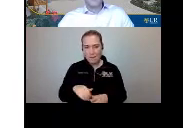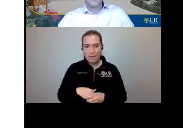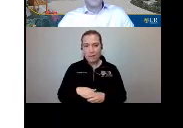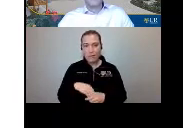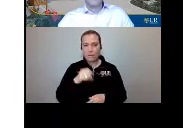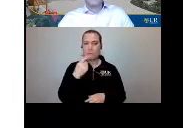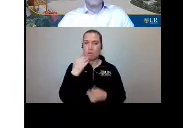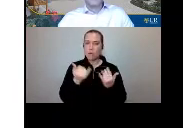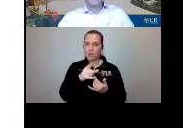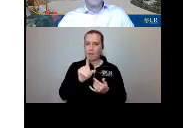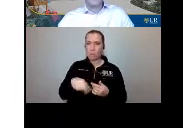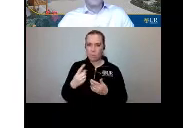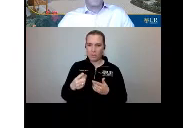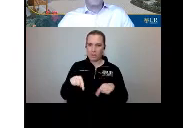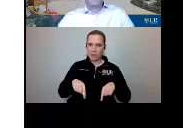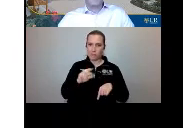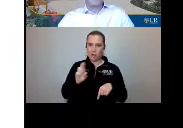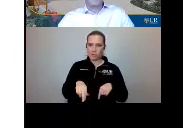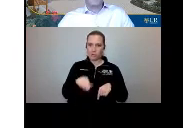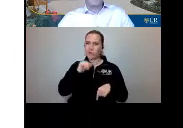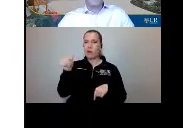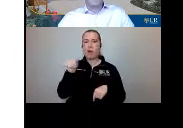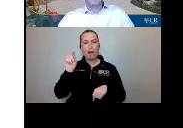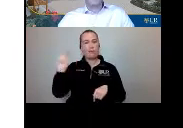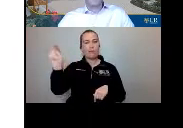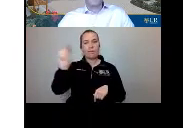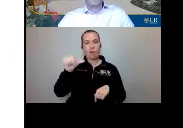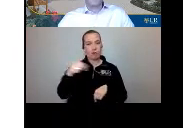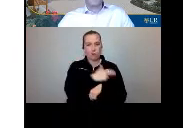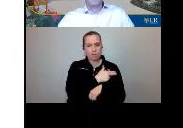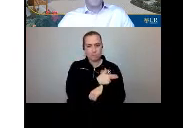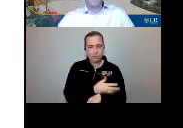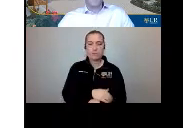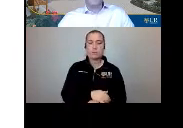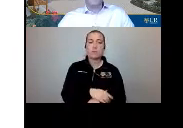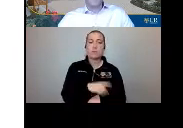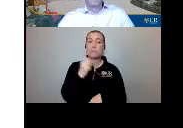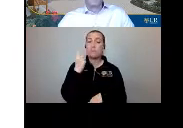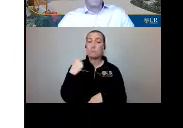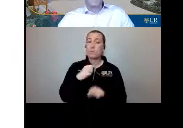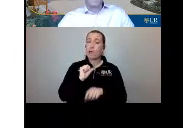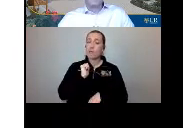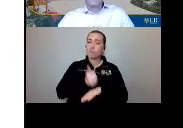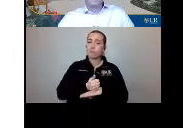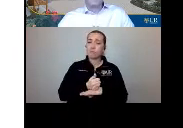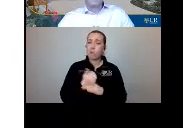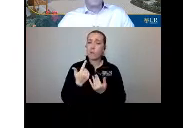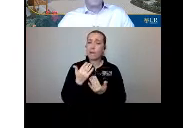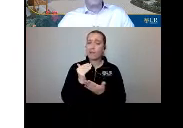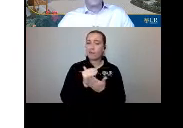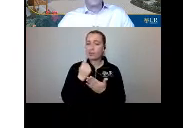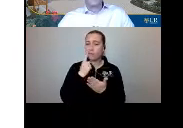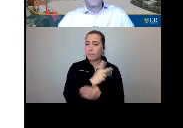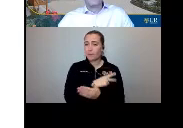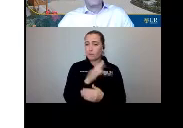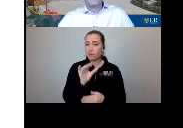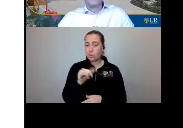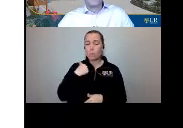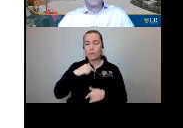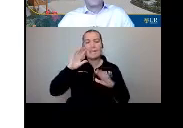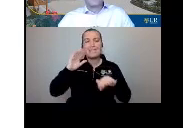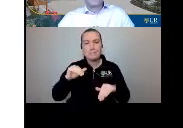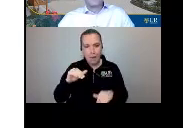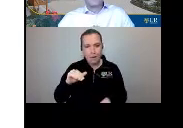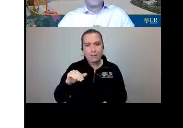site currently. And we can also place patients on a waiting list. We expect that CMS will address